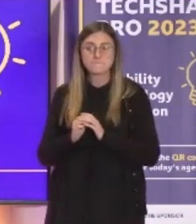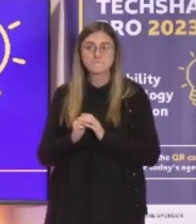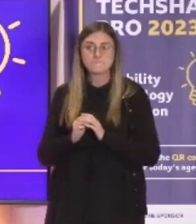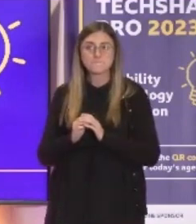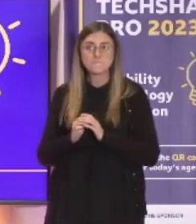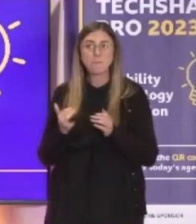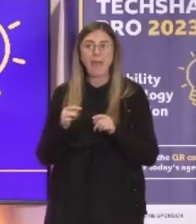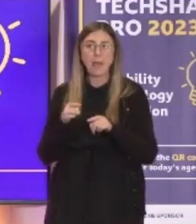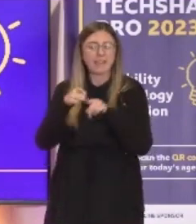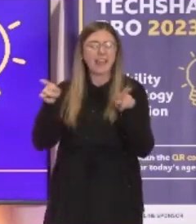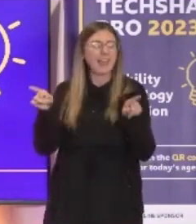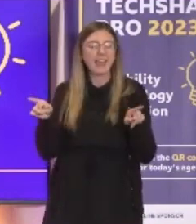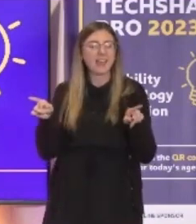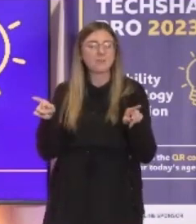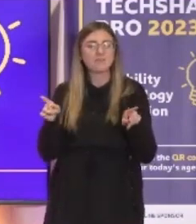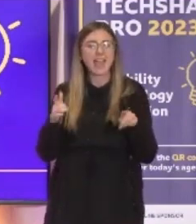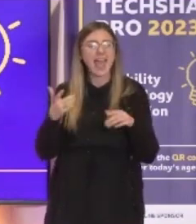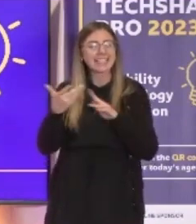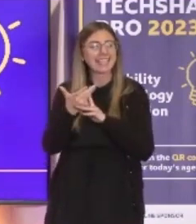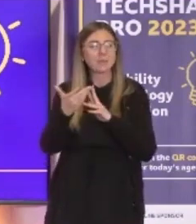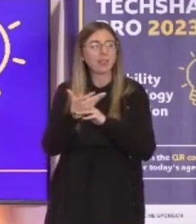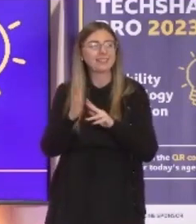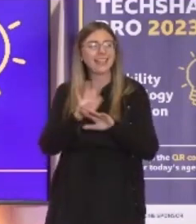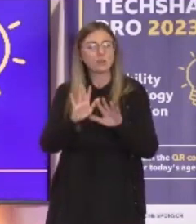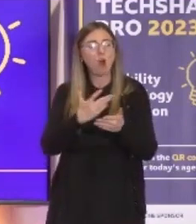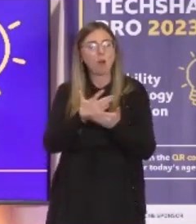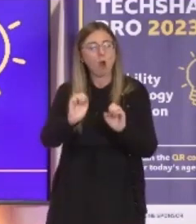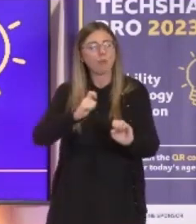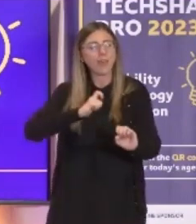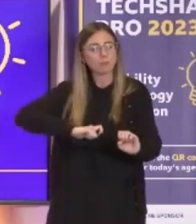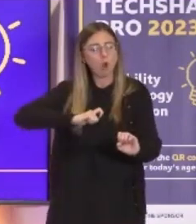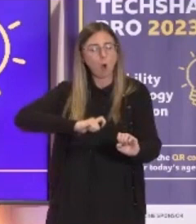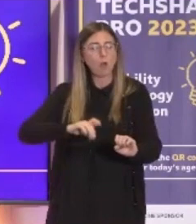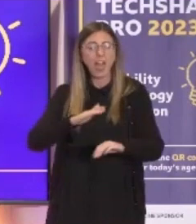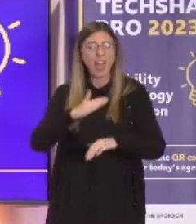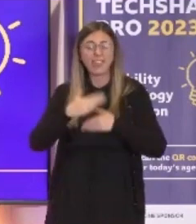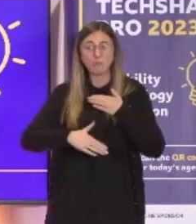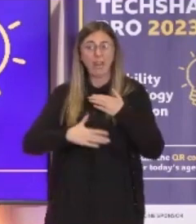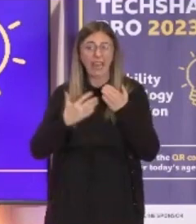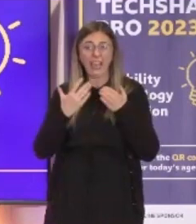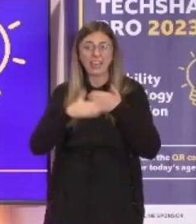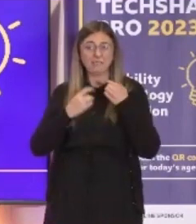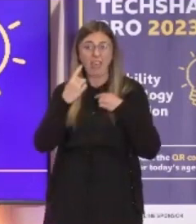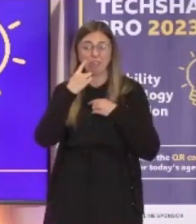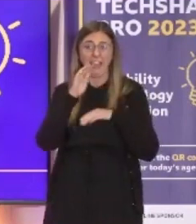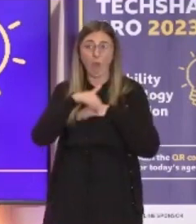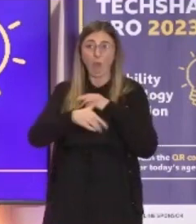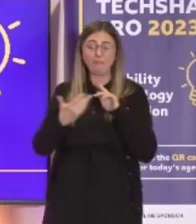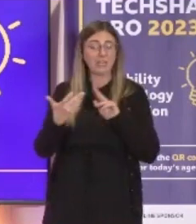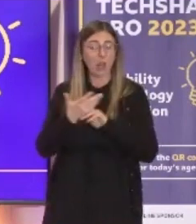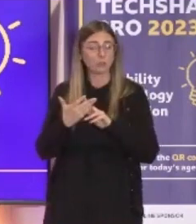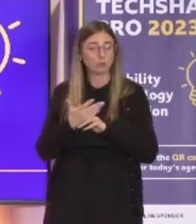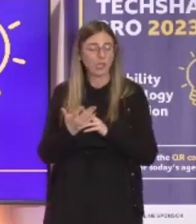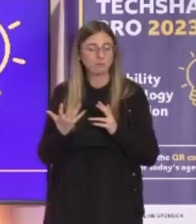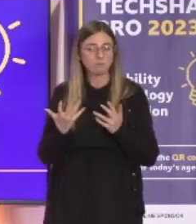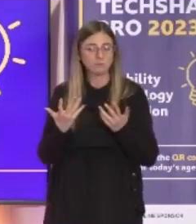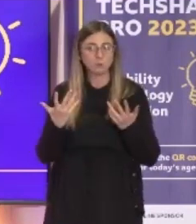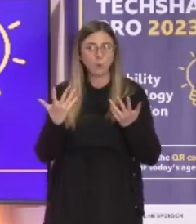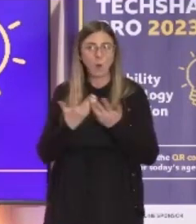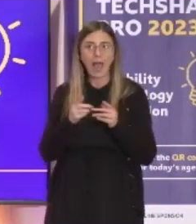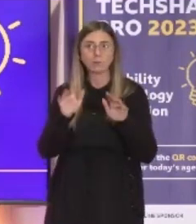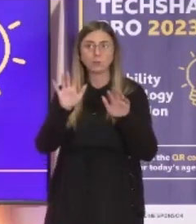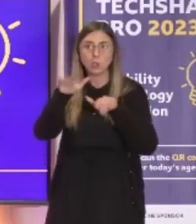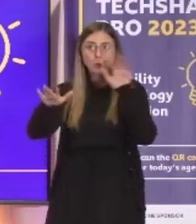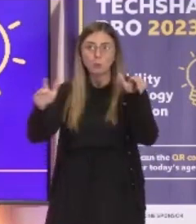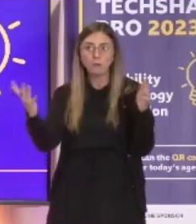accessibility is not a part of the day job or even part of their daily consideration. What sort of impact have you seen in terms of bringing people along